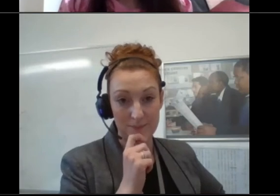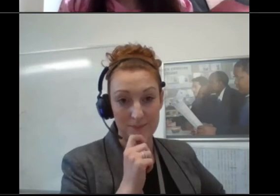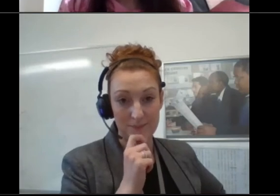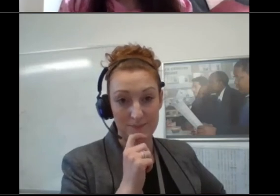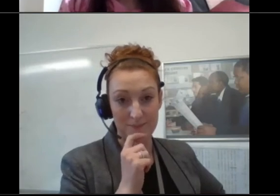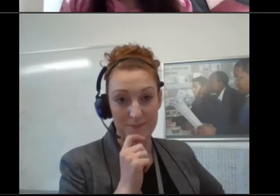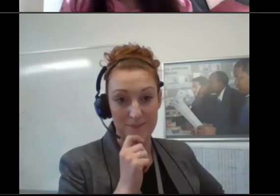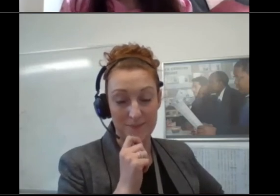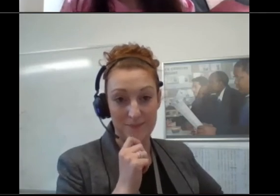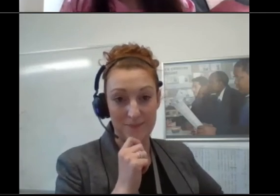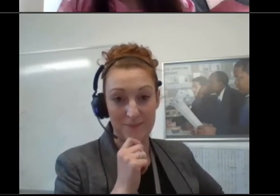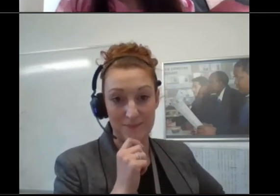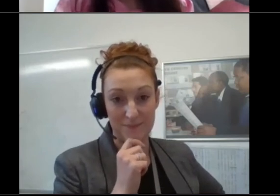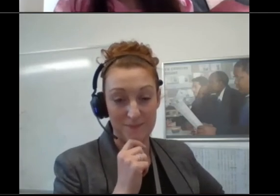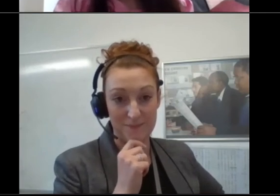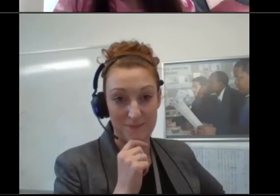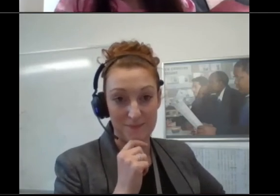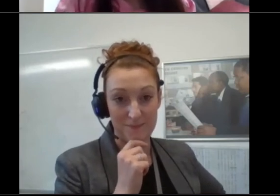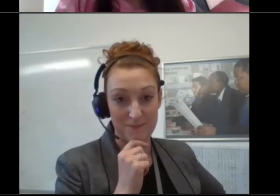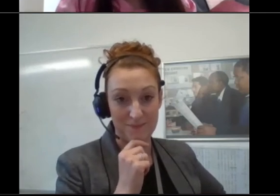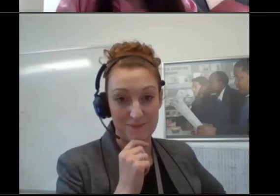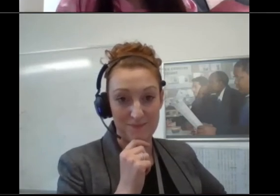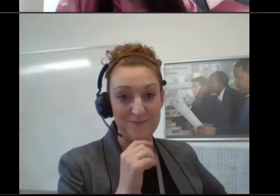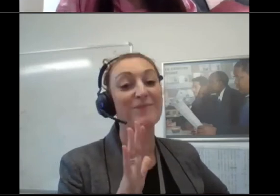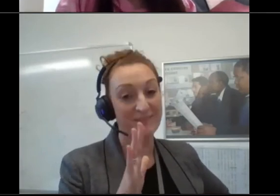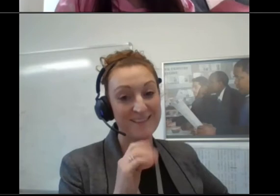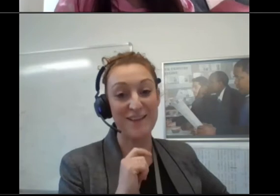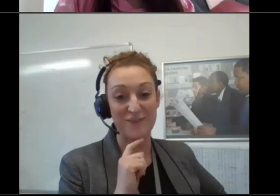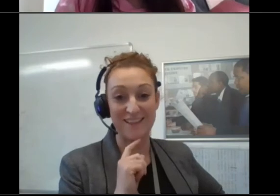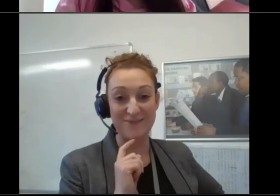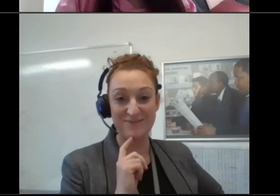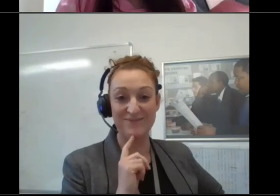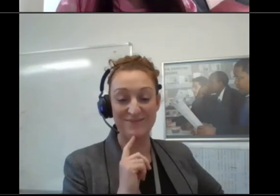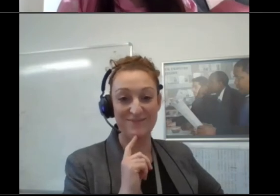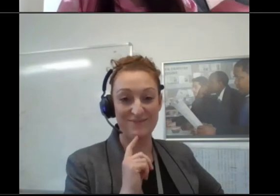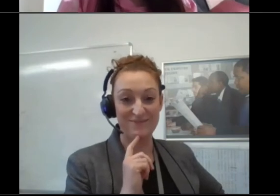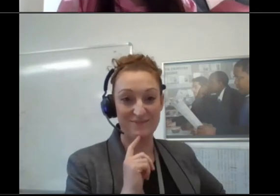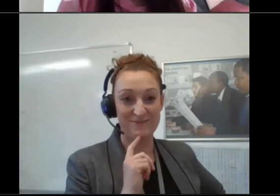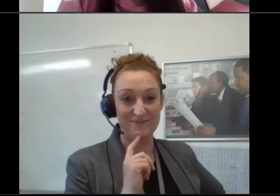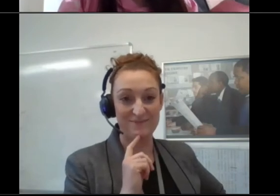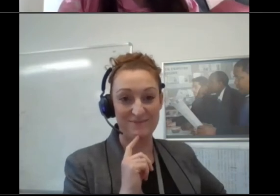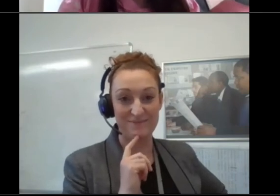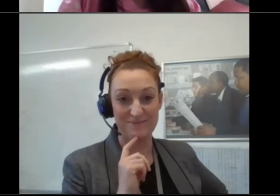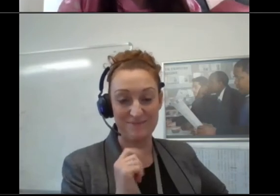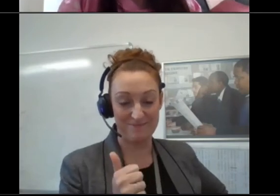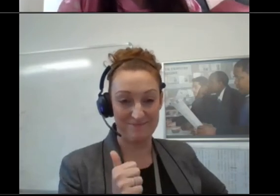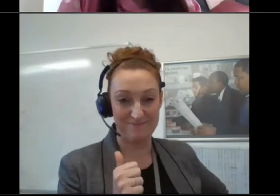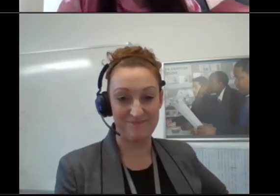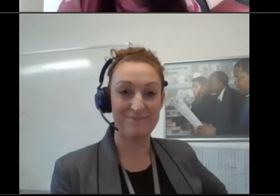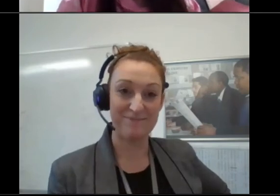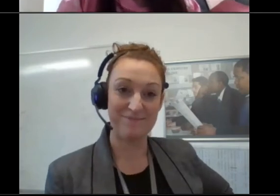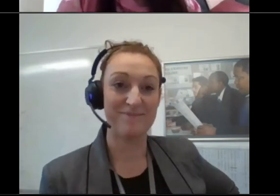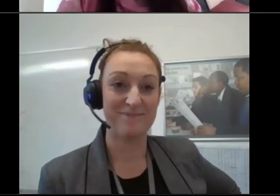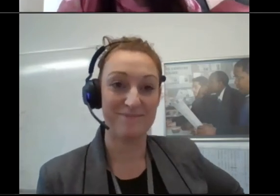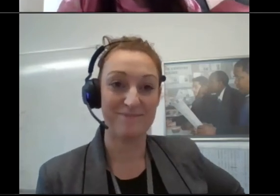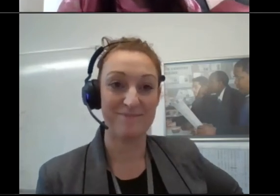Thank you so much, Jessica. I think we could talk for a long time on that, but we're going to move on to talk to Samira Caterina Monteleone